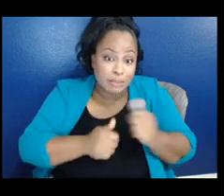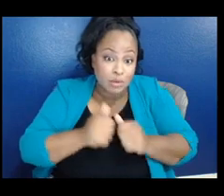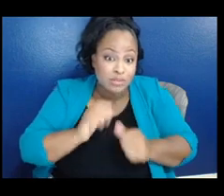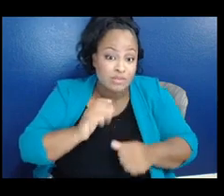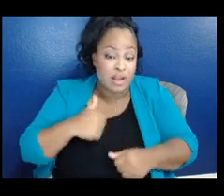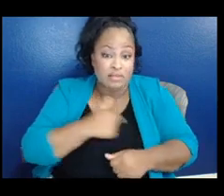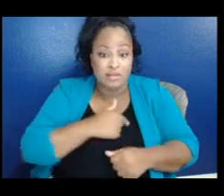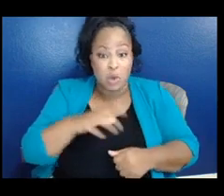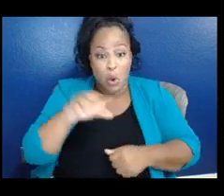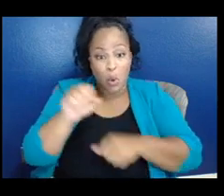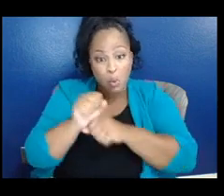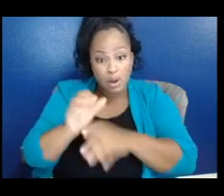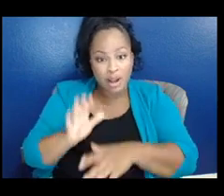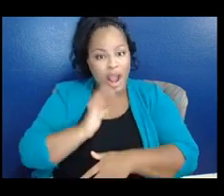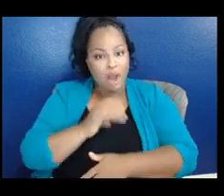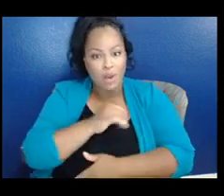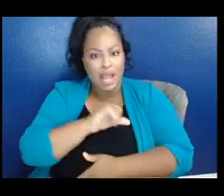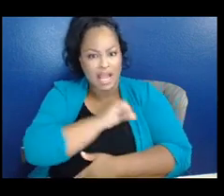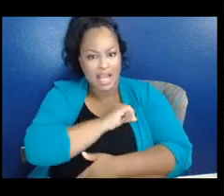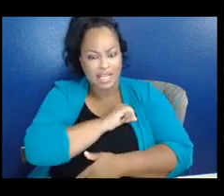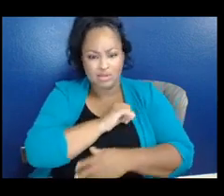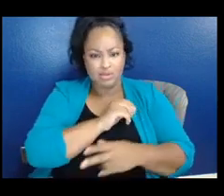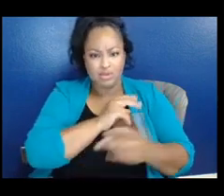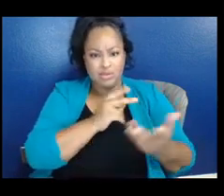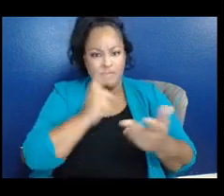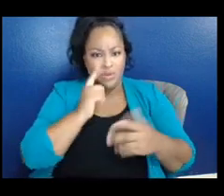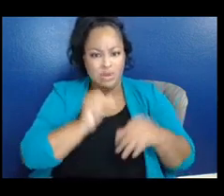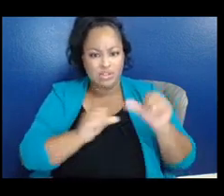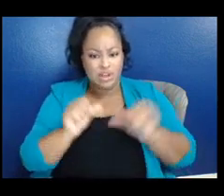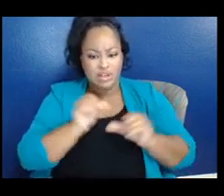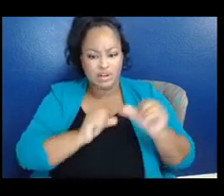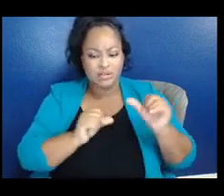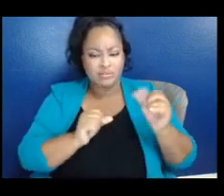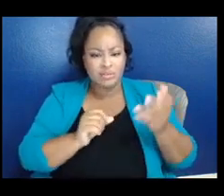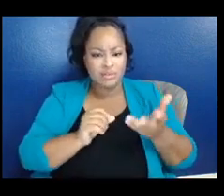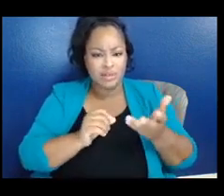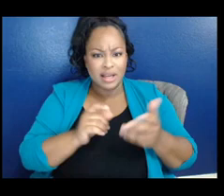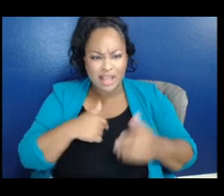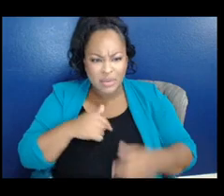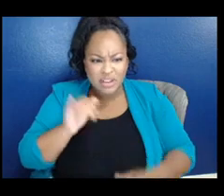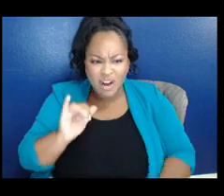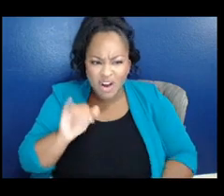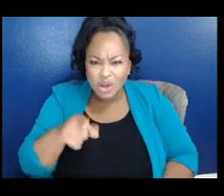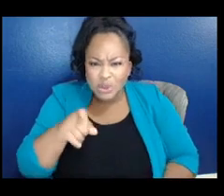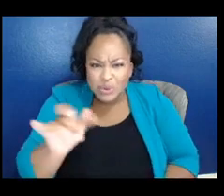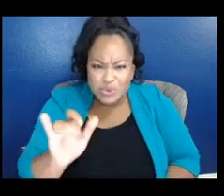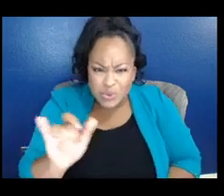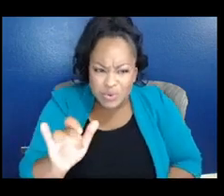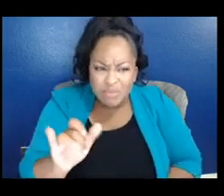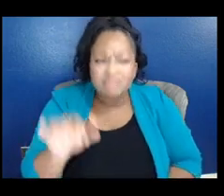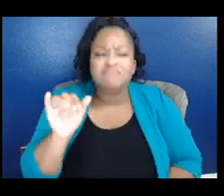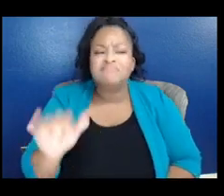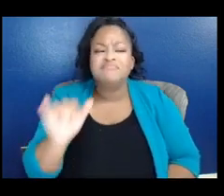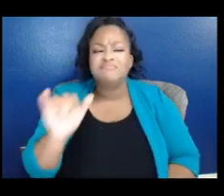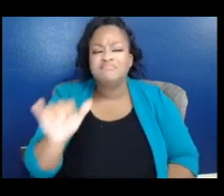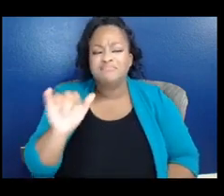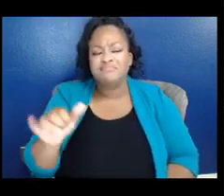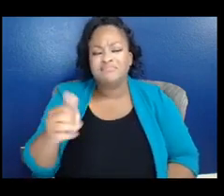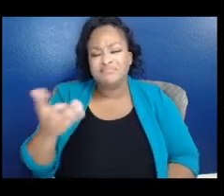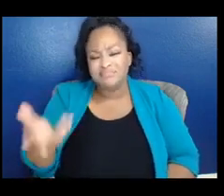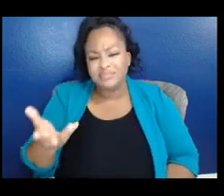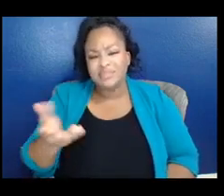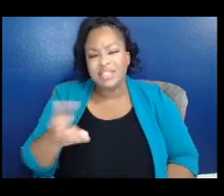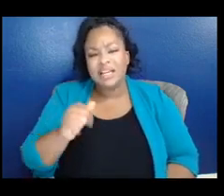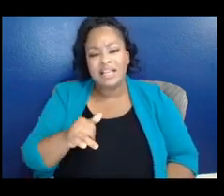coworkers, and our attitude toward each other's was you too. So that just kind